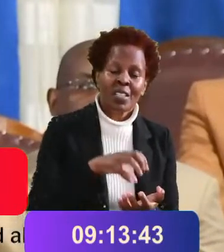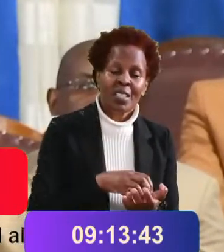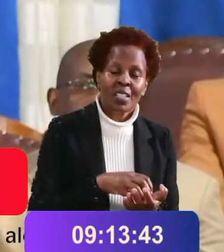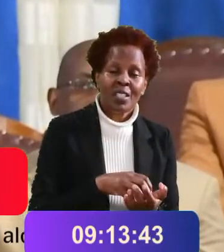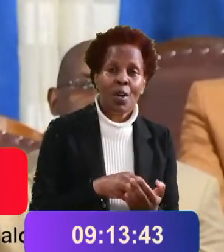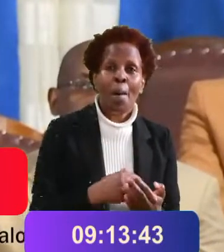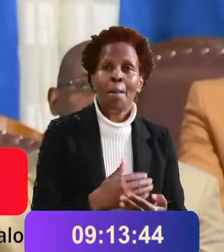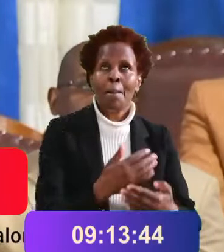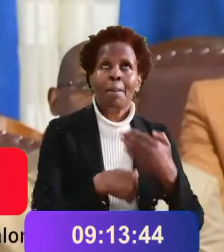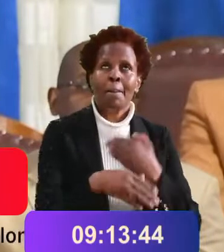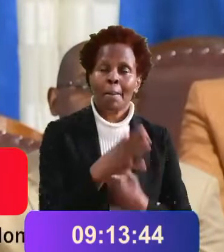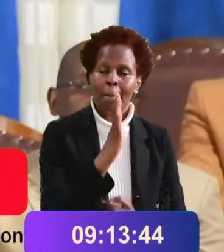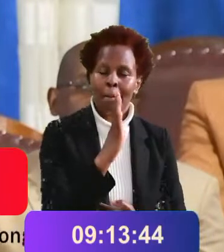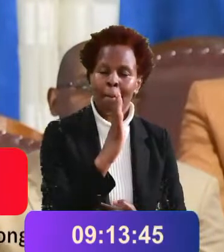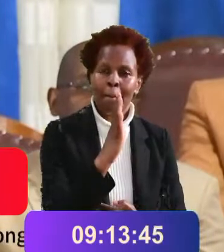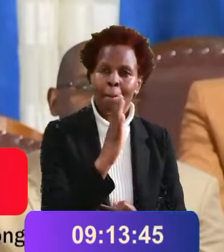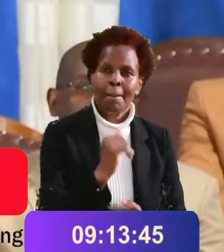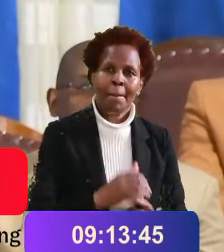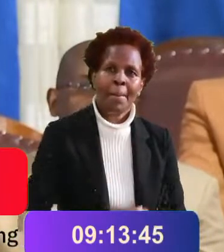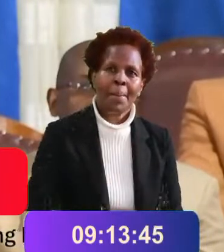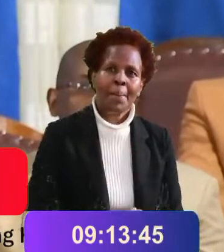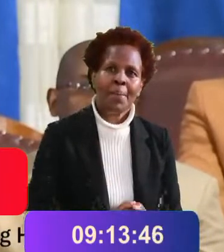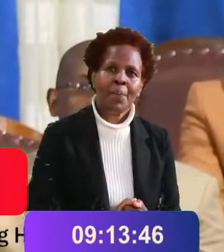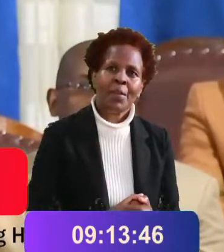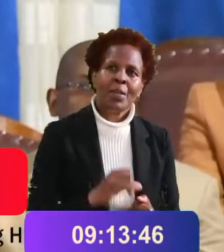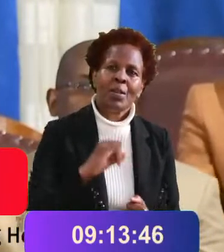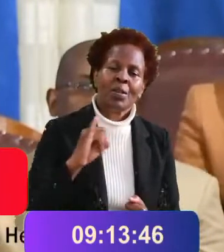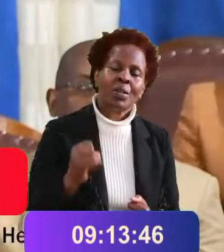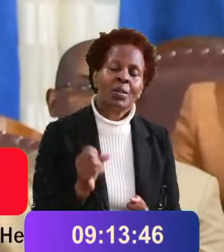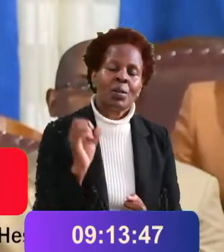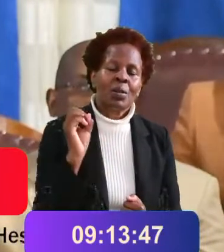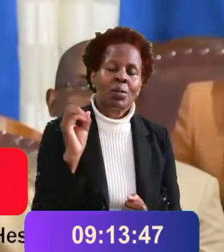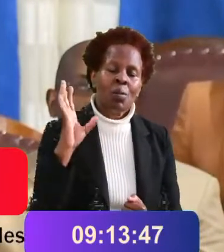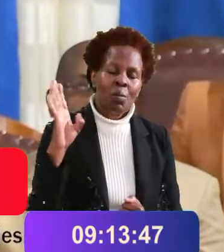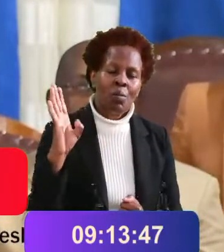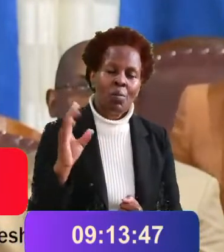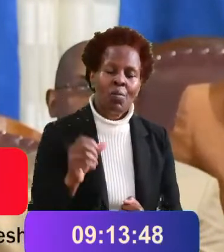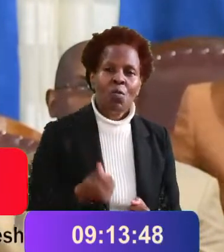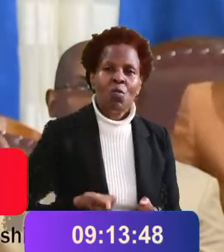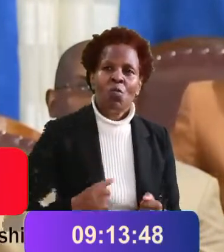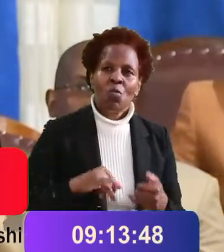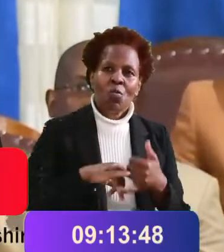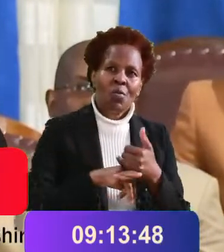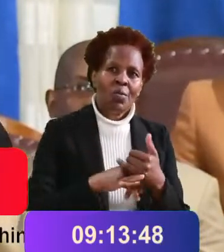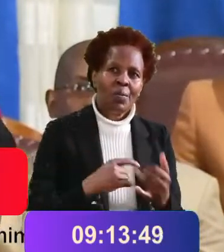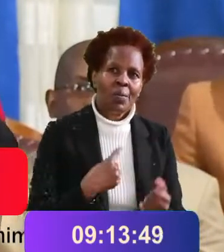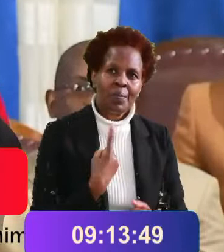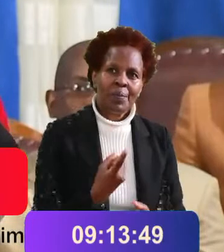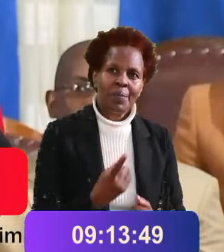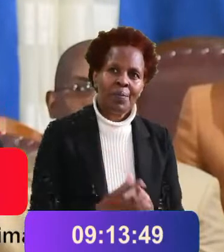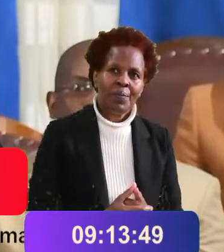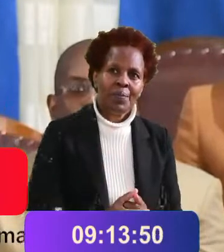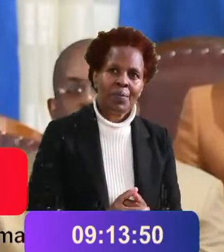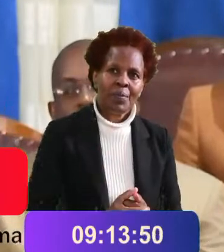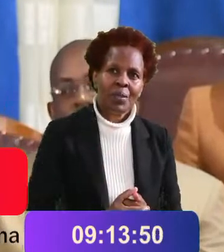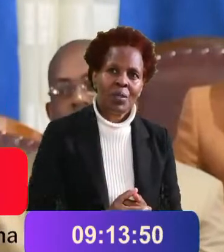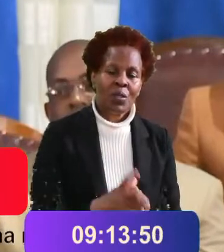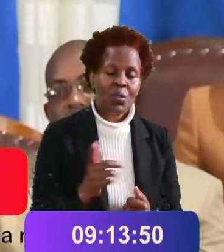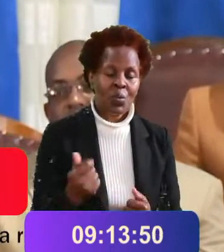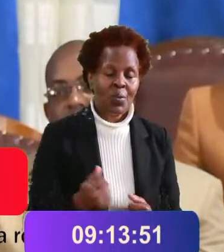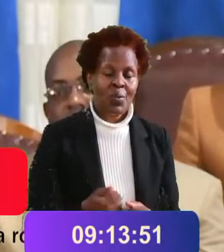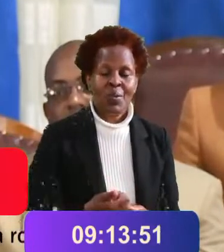before God. Now Job's wife tells the beloved